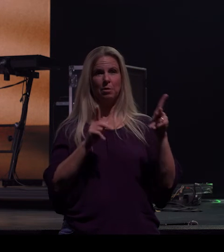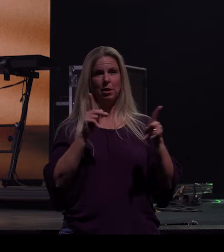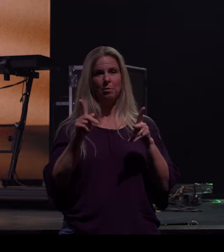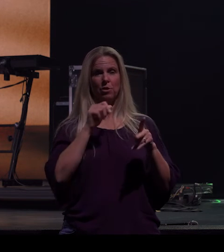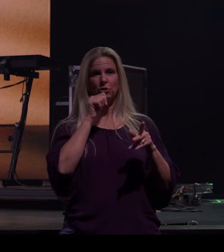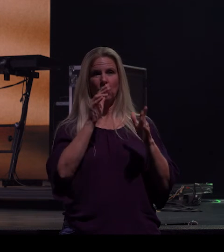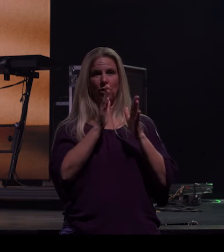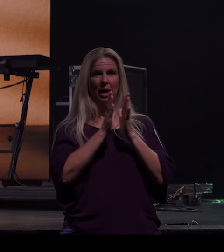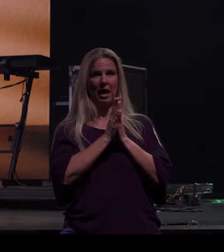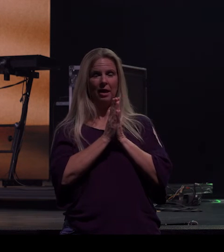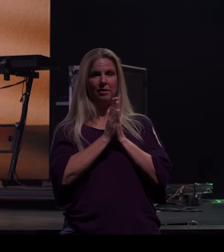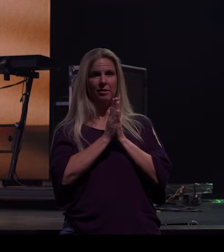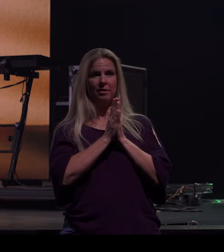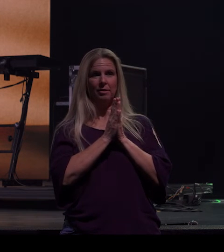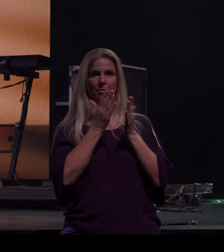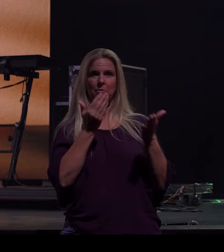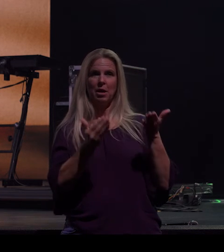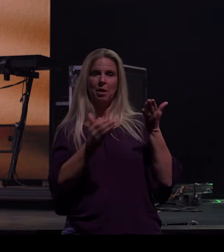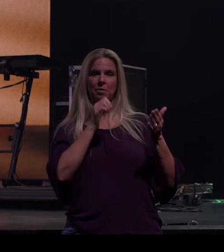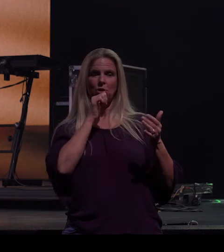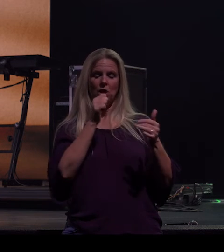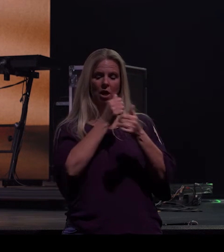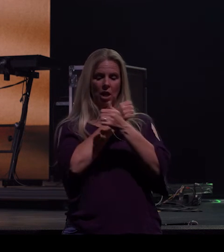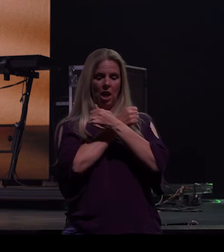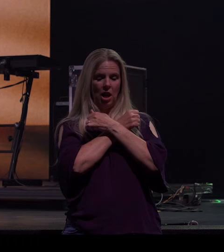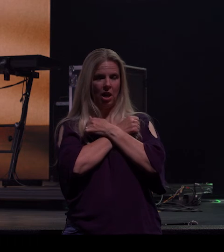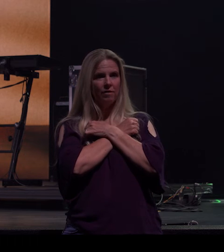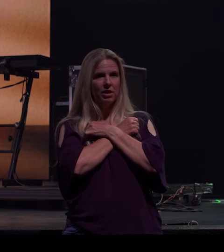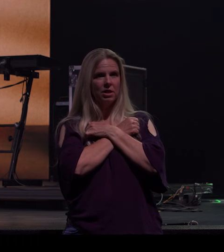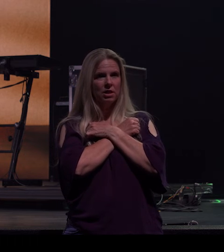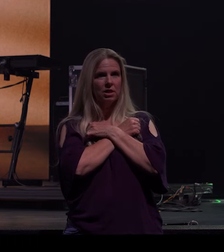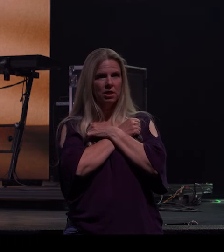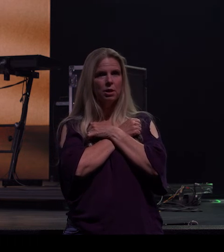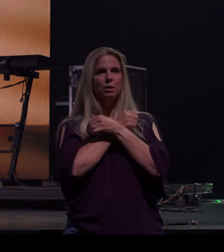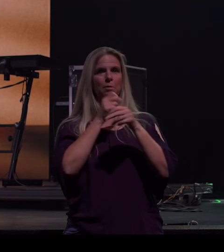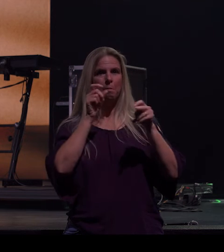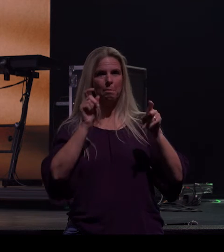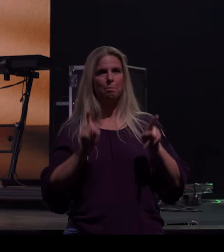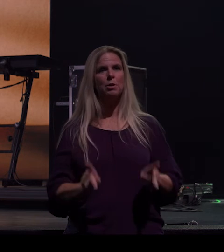advice because you are not a loving, caring person.